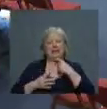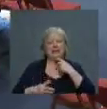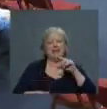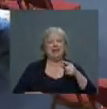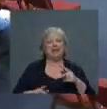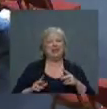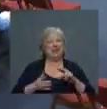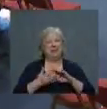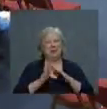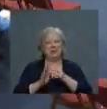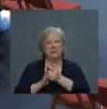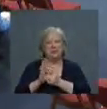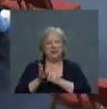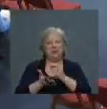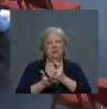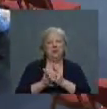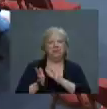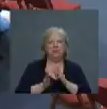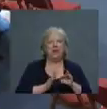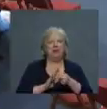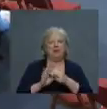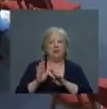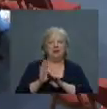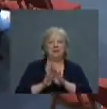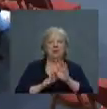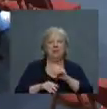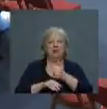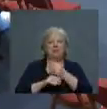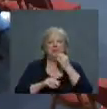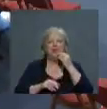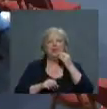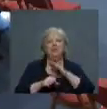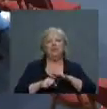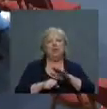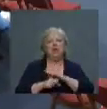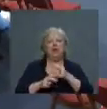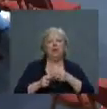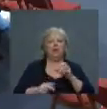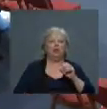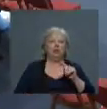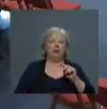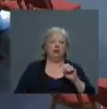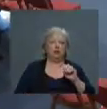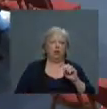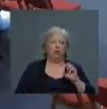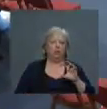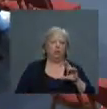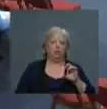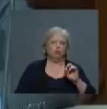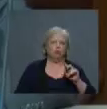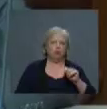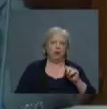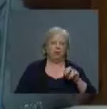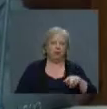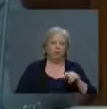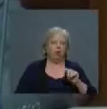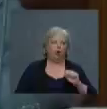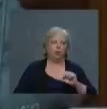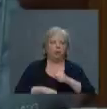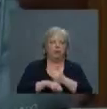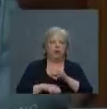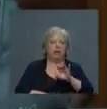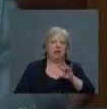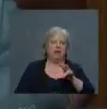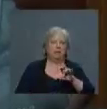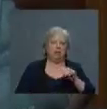Just use me. An ordinance to approve a plan zone development establish a plan residential district titled Stonecrest Apartment, short form PDR, located at 9700 Baseline